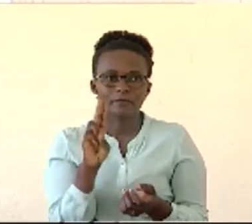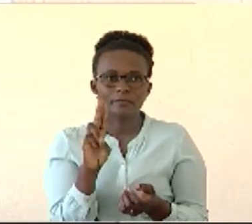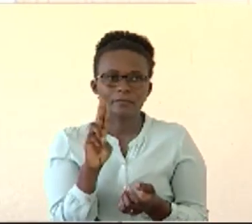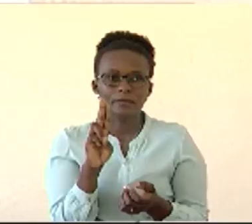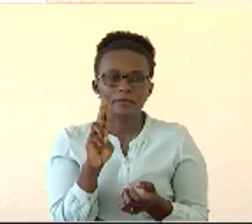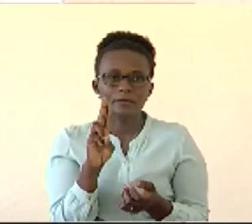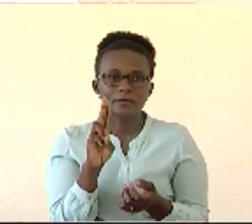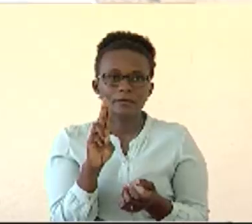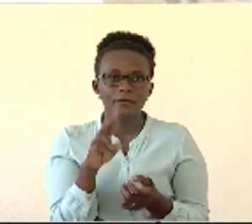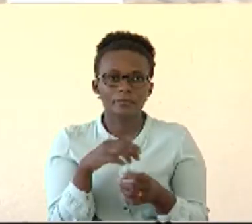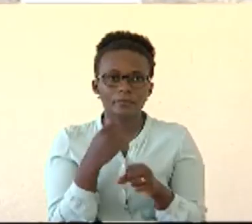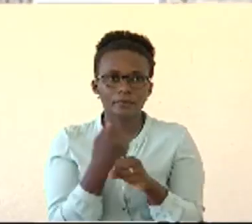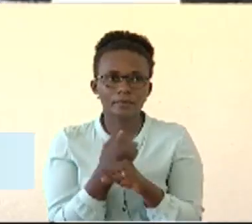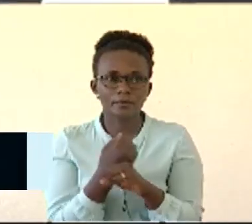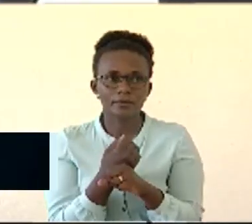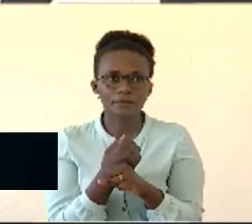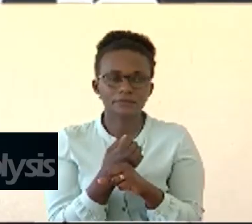we have to use these 2.